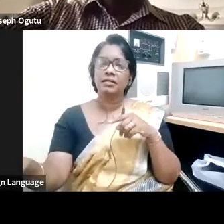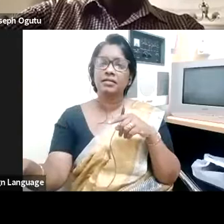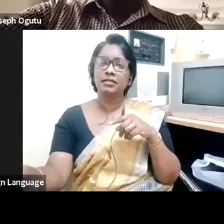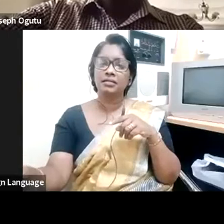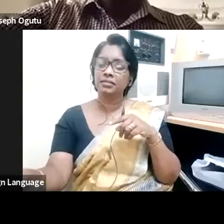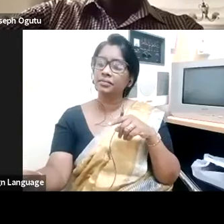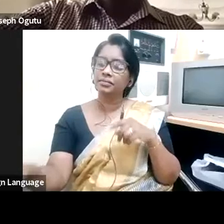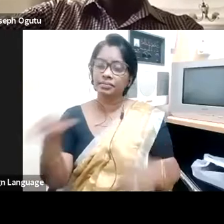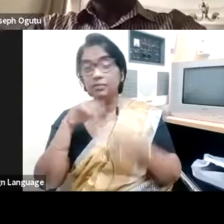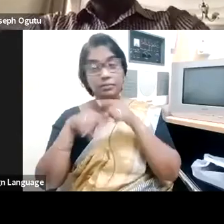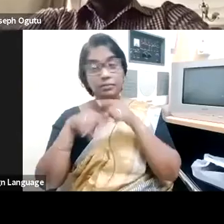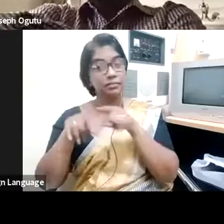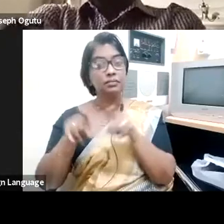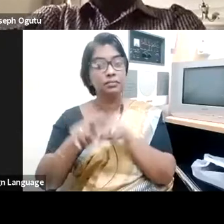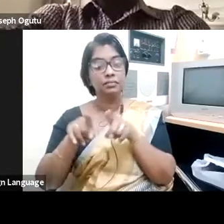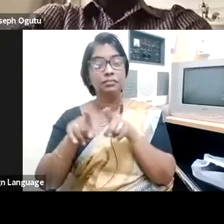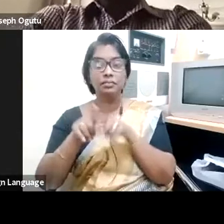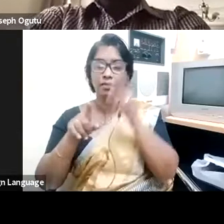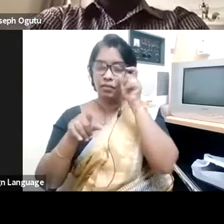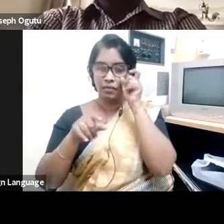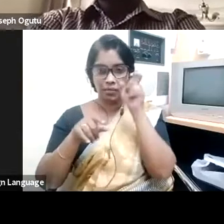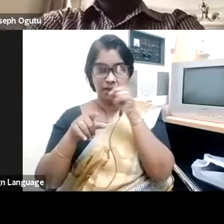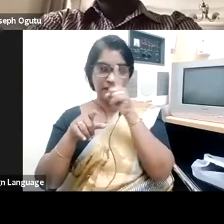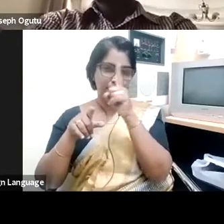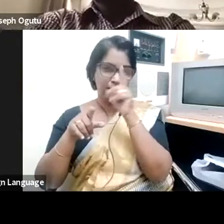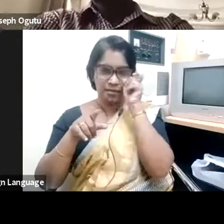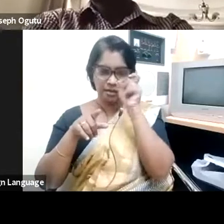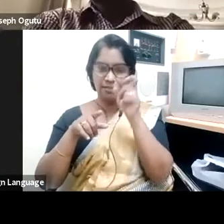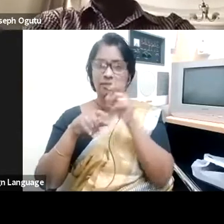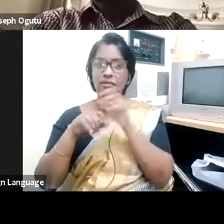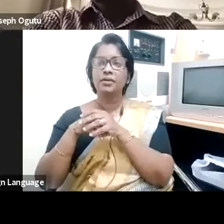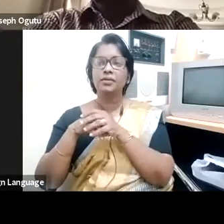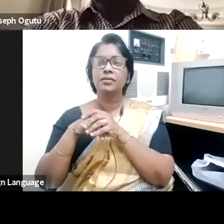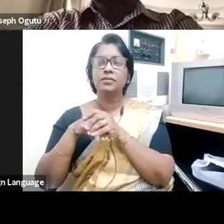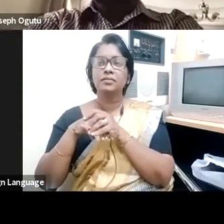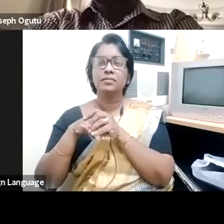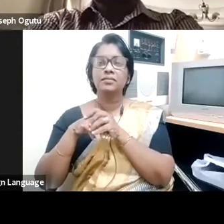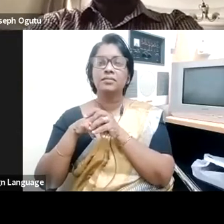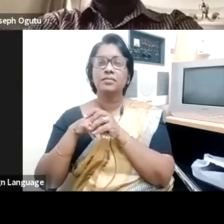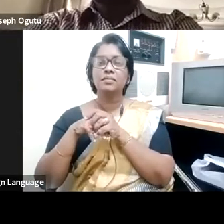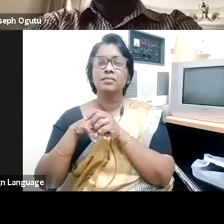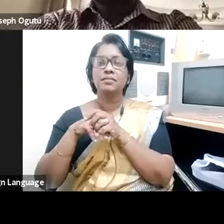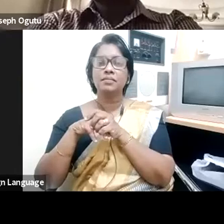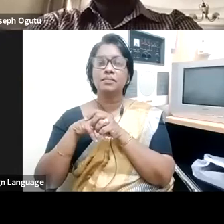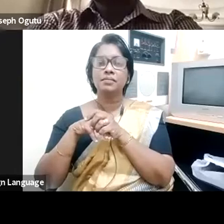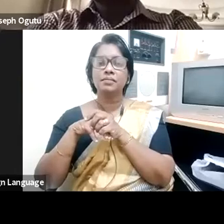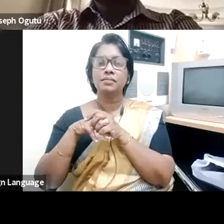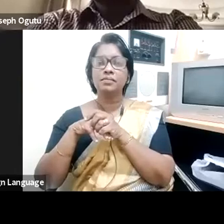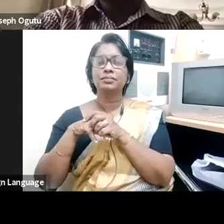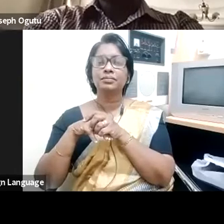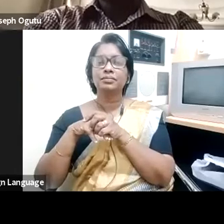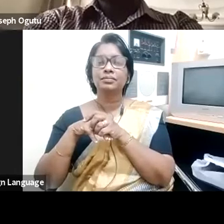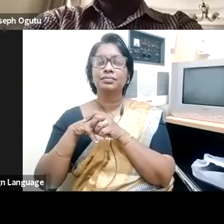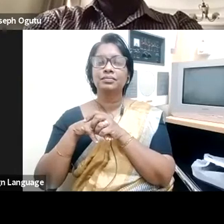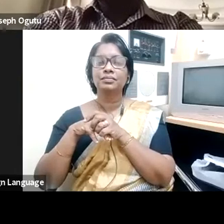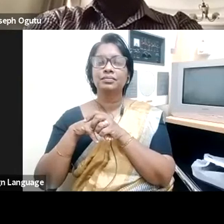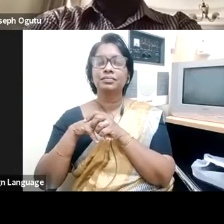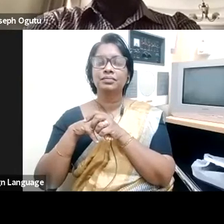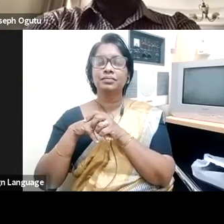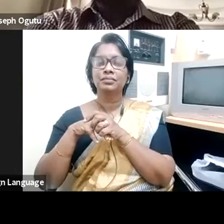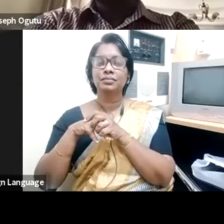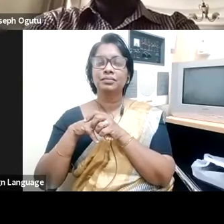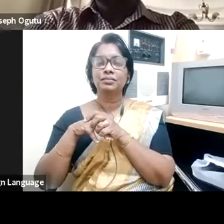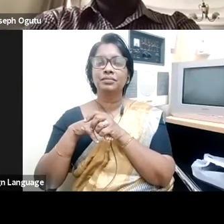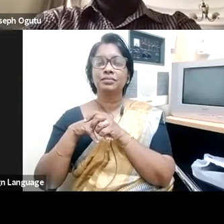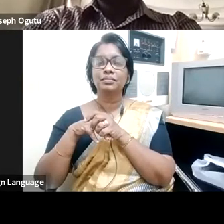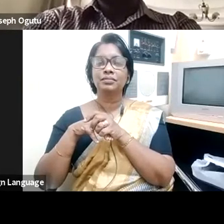anyone if you want to come in. Sure, Father. Just to. Okay, Irfan, and then can I go to Irfan and then Sandra? So I think